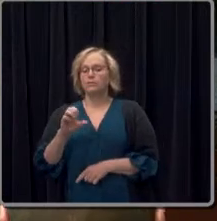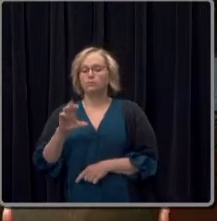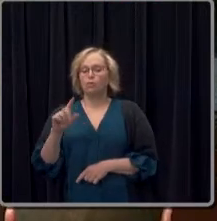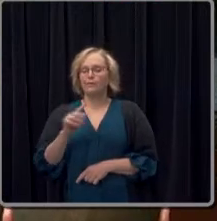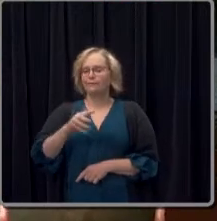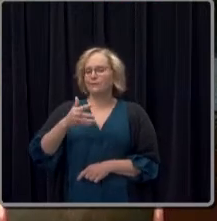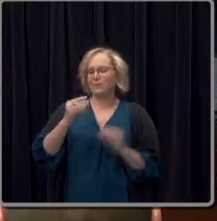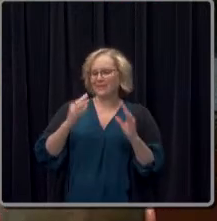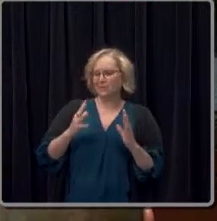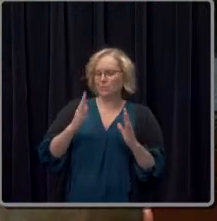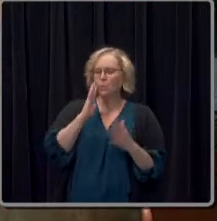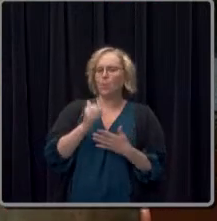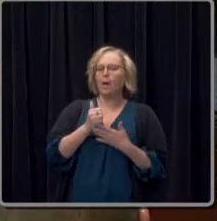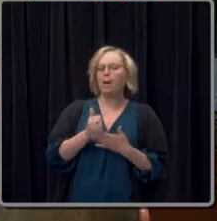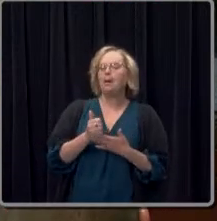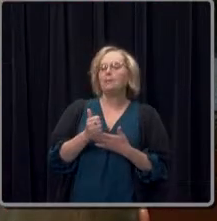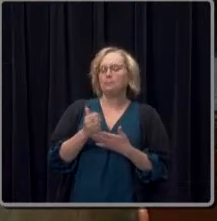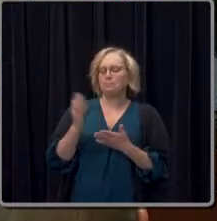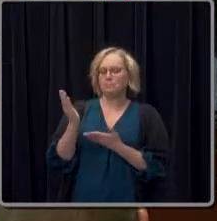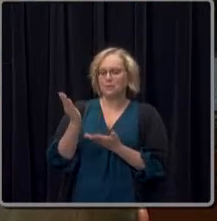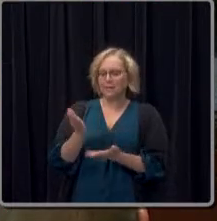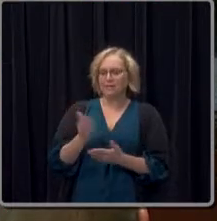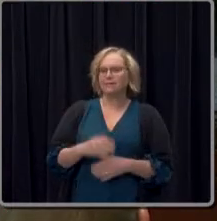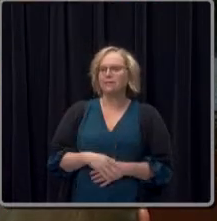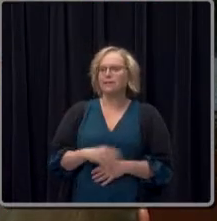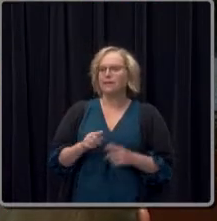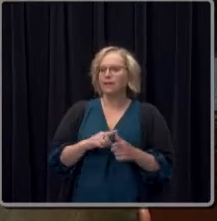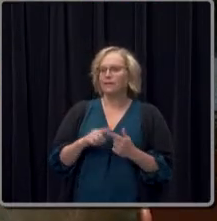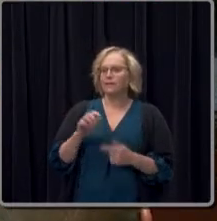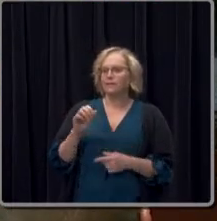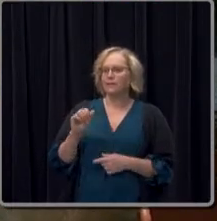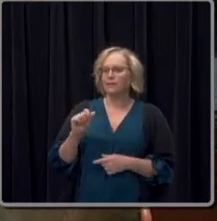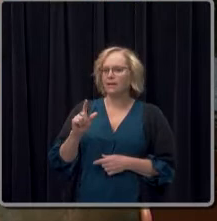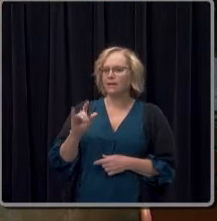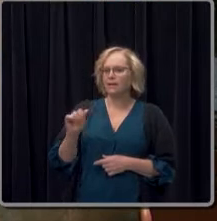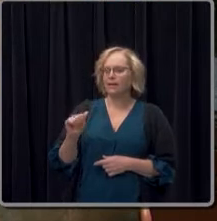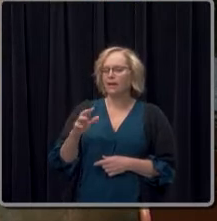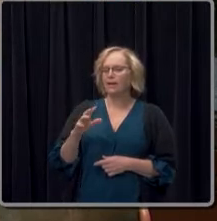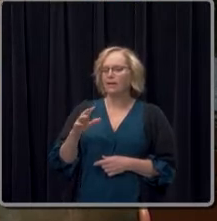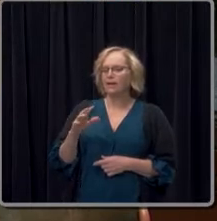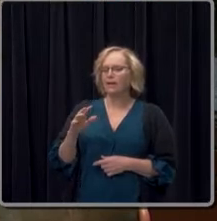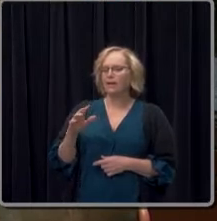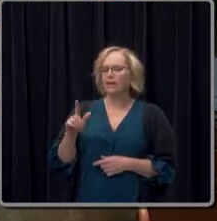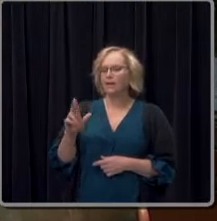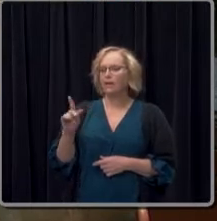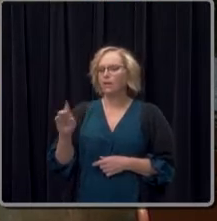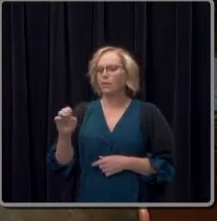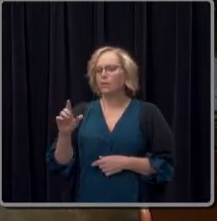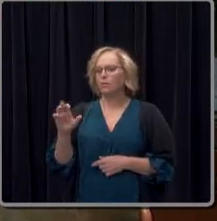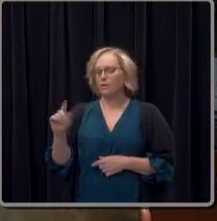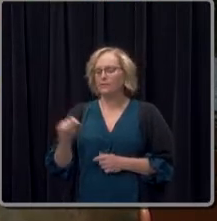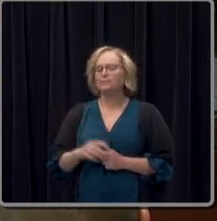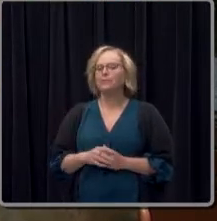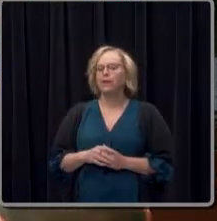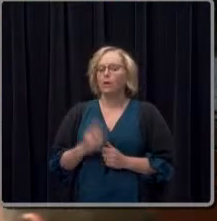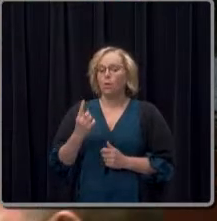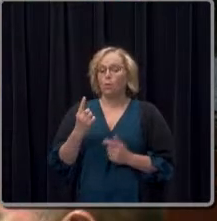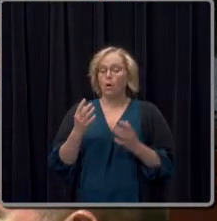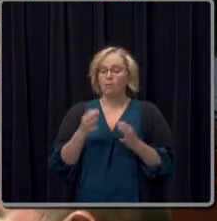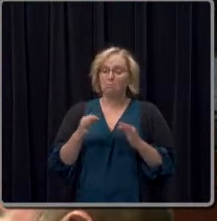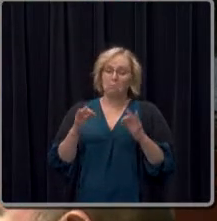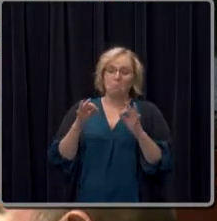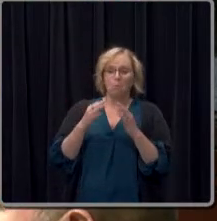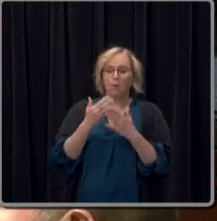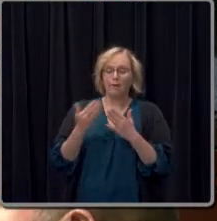Central Elementary School that's going to help present, and then Aaliyah Leggett, Skylar Leggett, and Luke Croft. So one of our big things at Central is